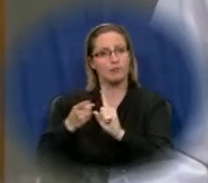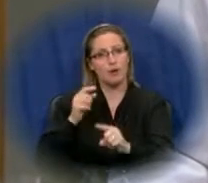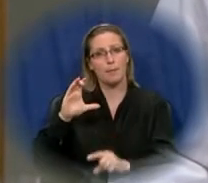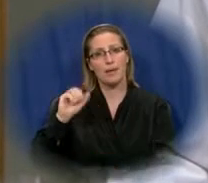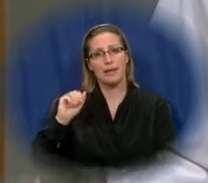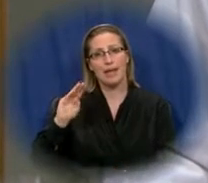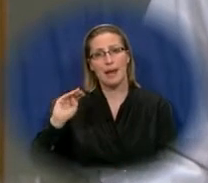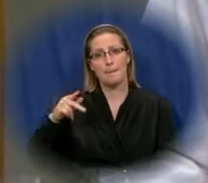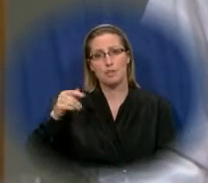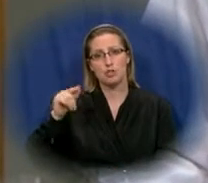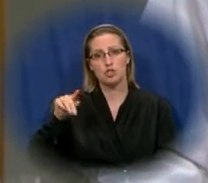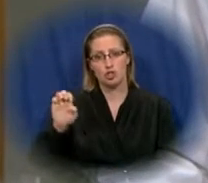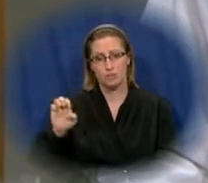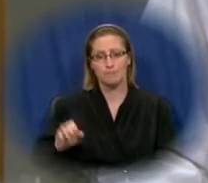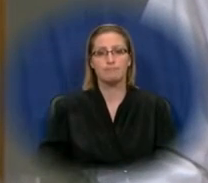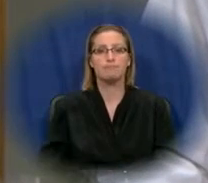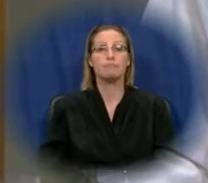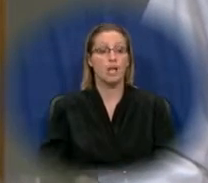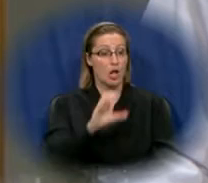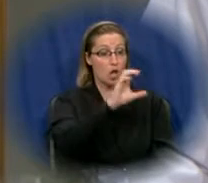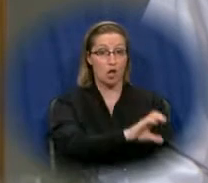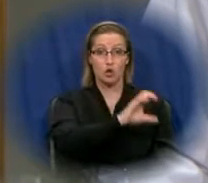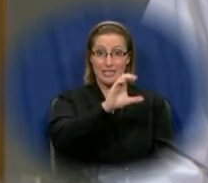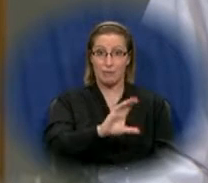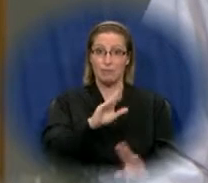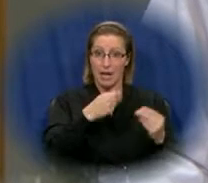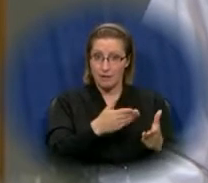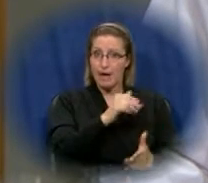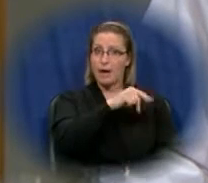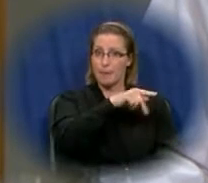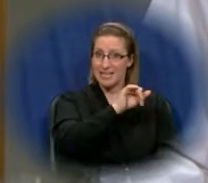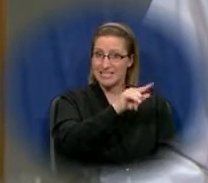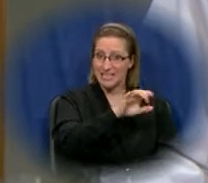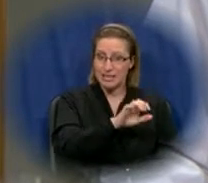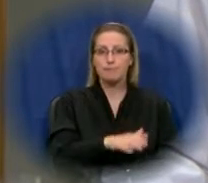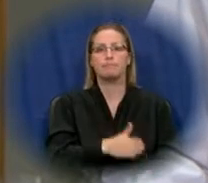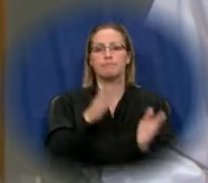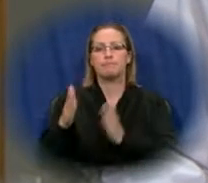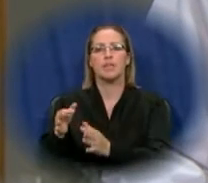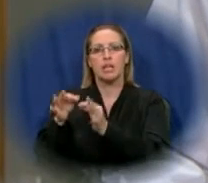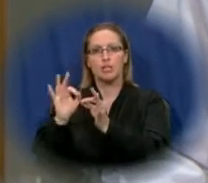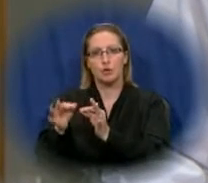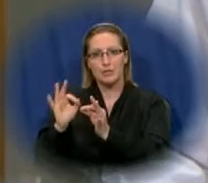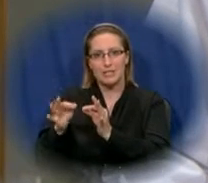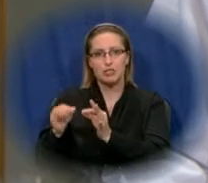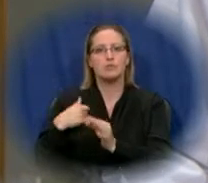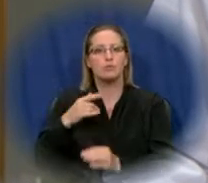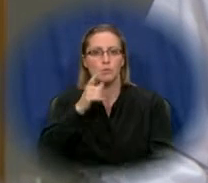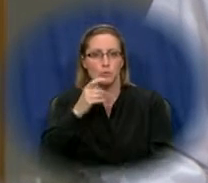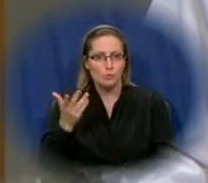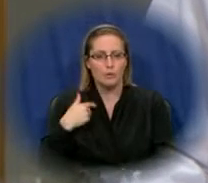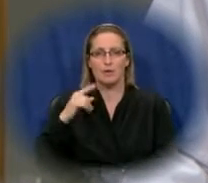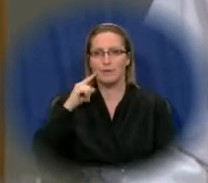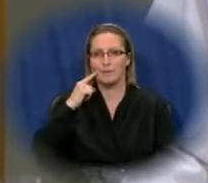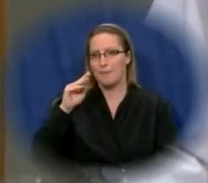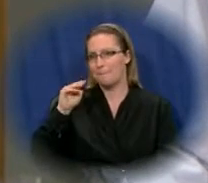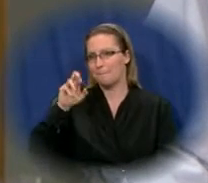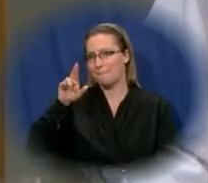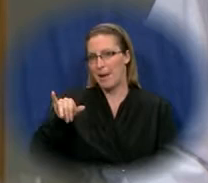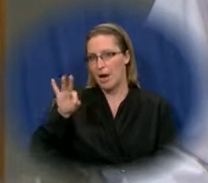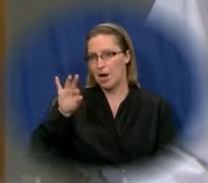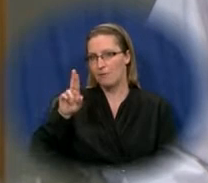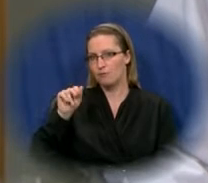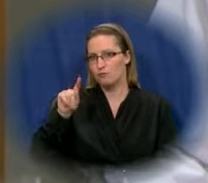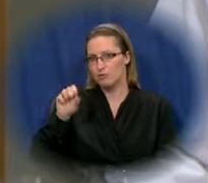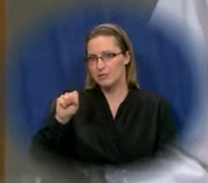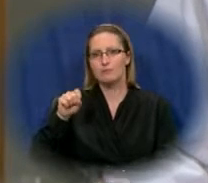Wisconsin. Through closed captioning provided by the Apostolate and the interpretation of Mary Fruits of St. Denis